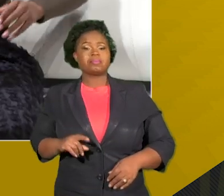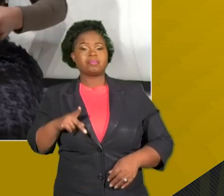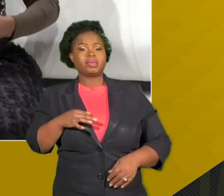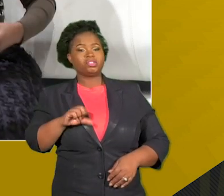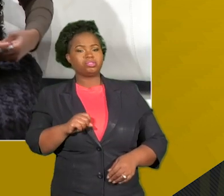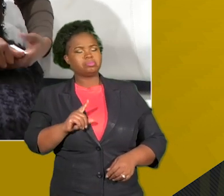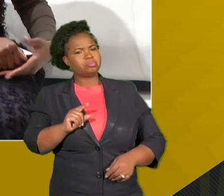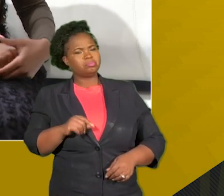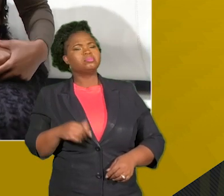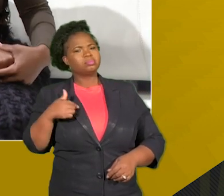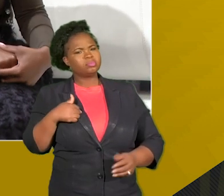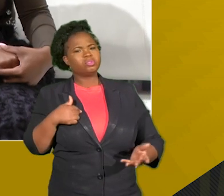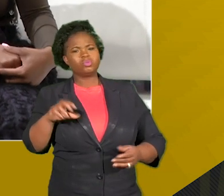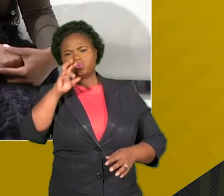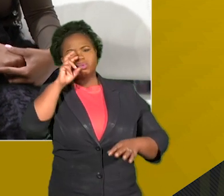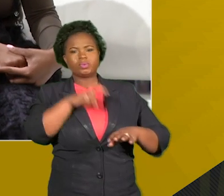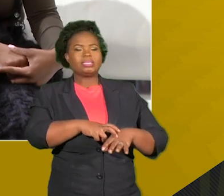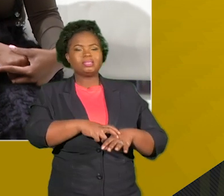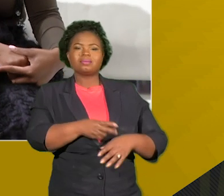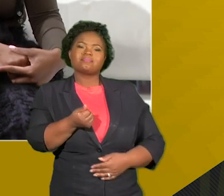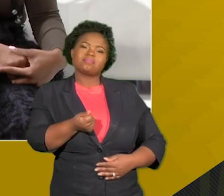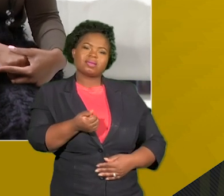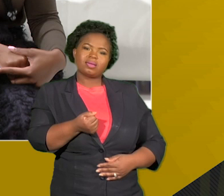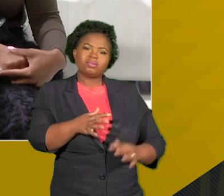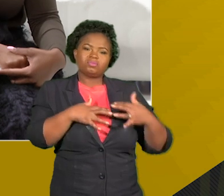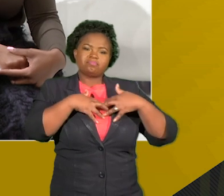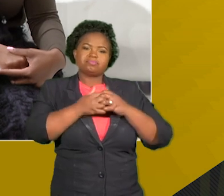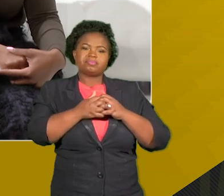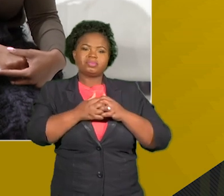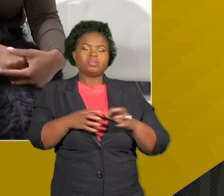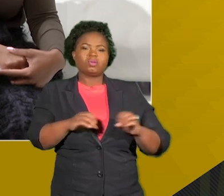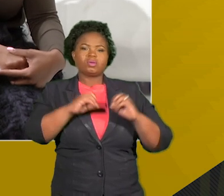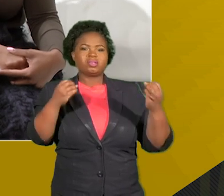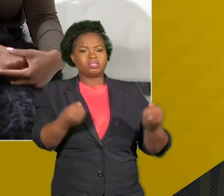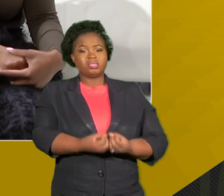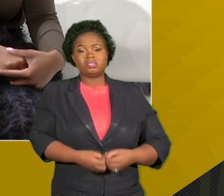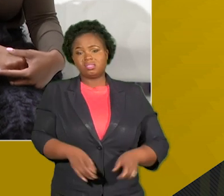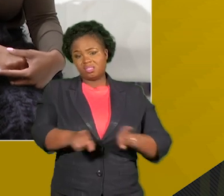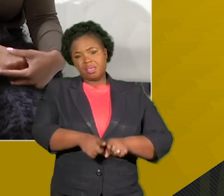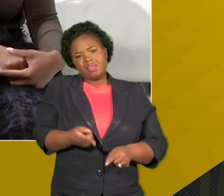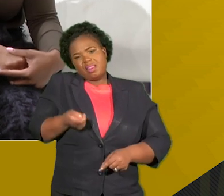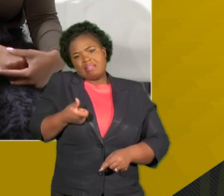thing I need to tell Njengamanje ukuthi you don't need uze ube nemali to start a charity organization. Even